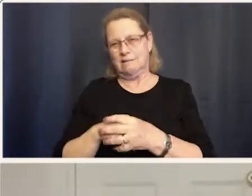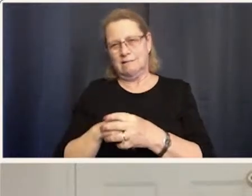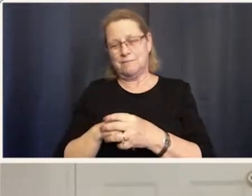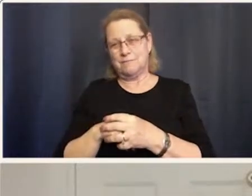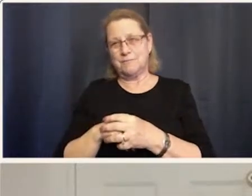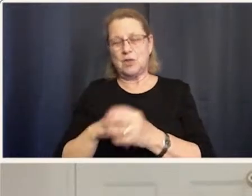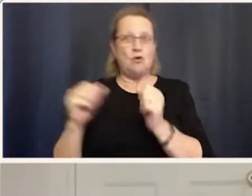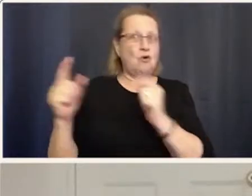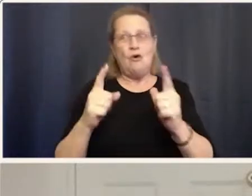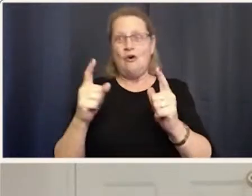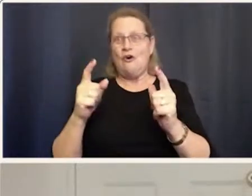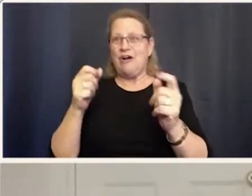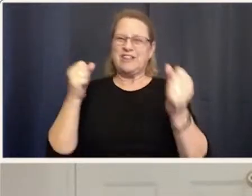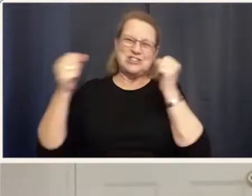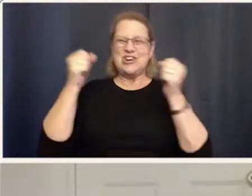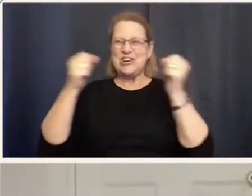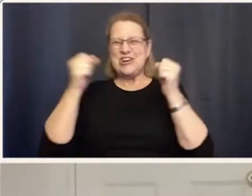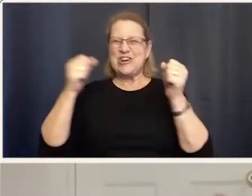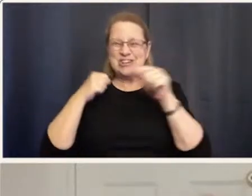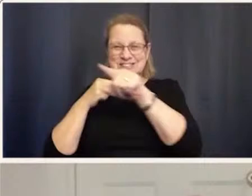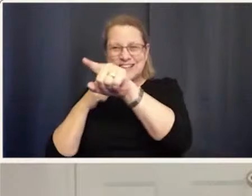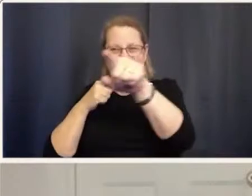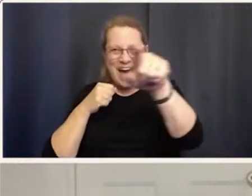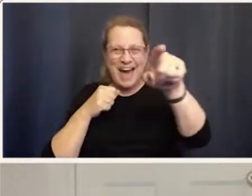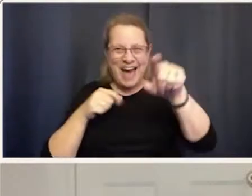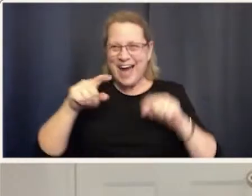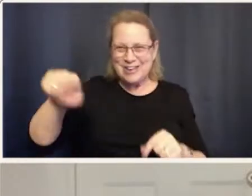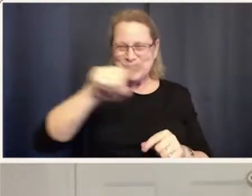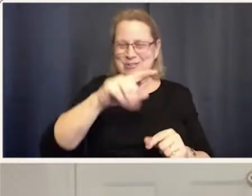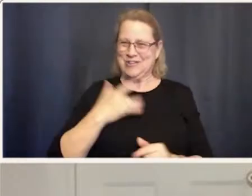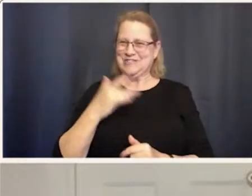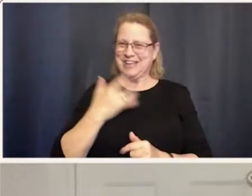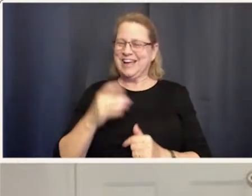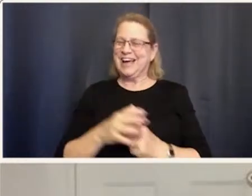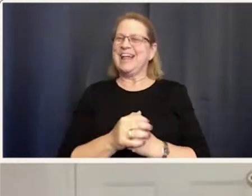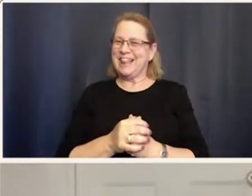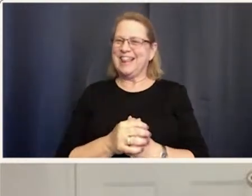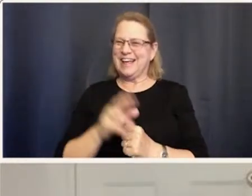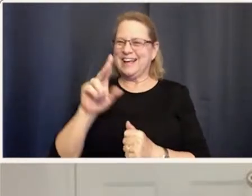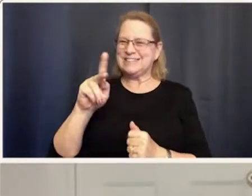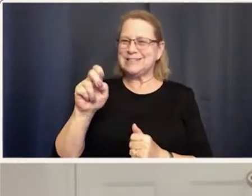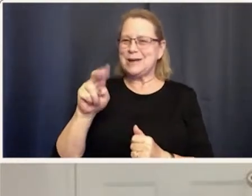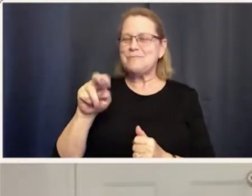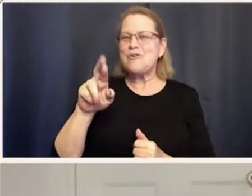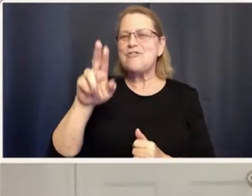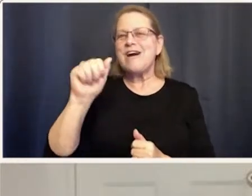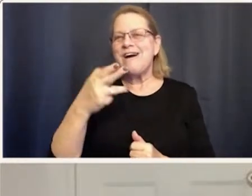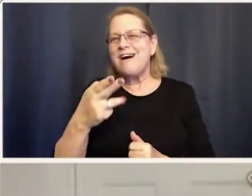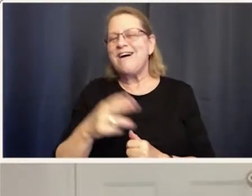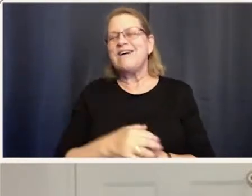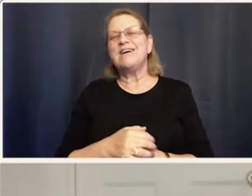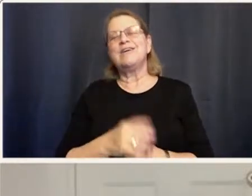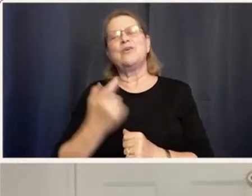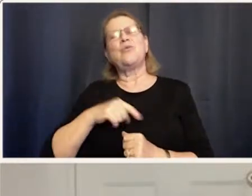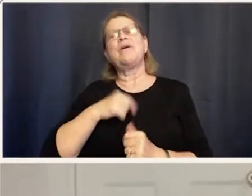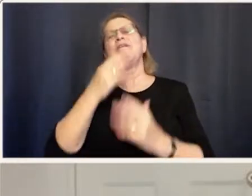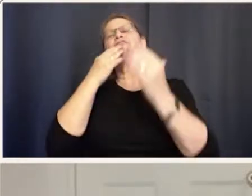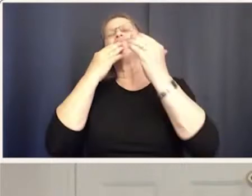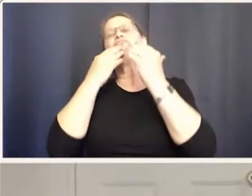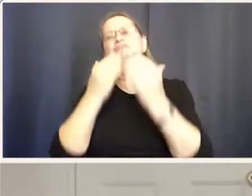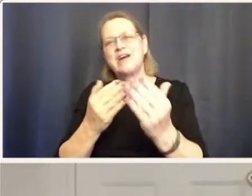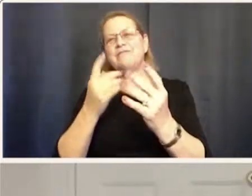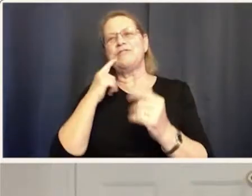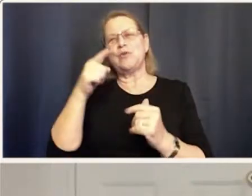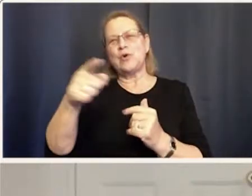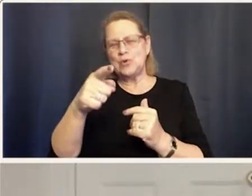And oh, the cheers that are happening right now out in virtual land. Deborah, how grateful we are